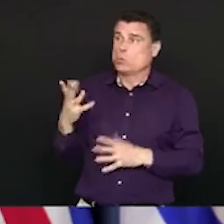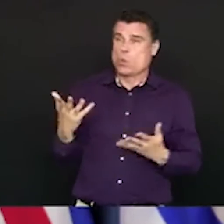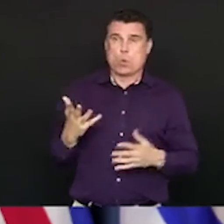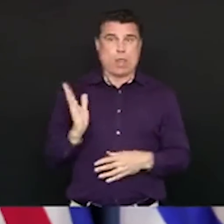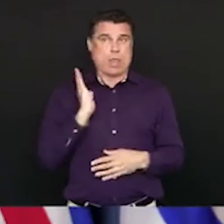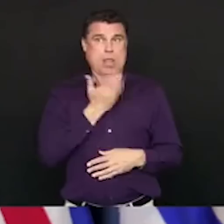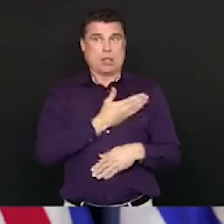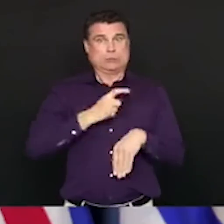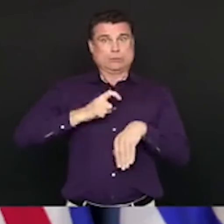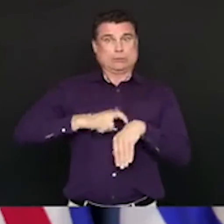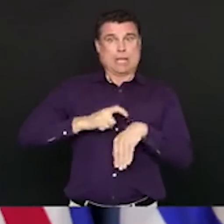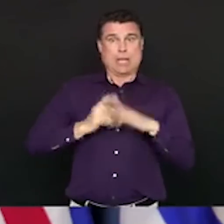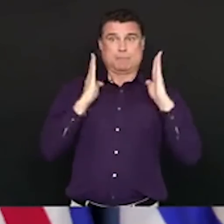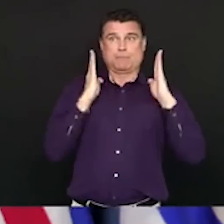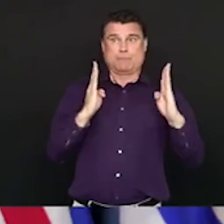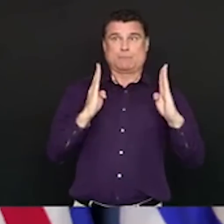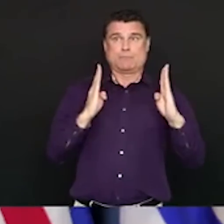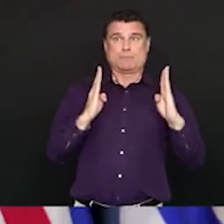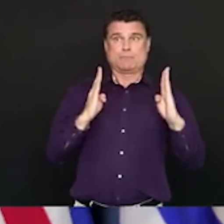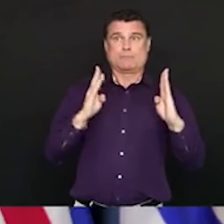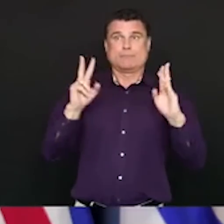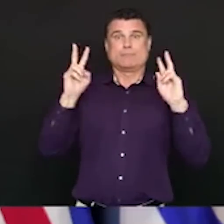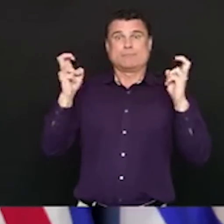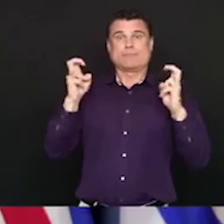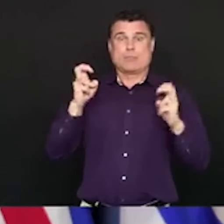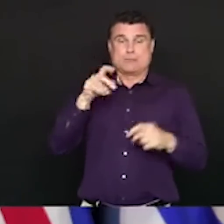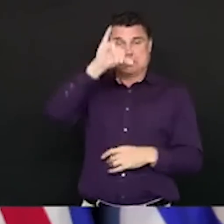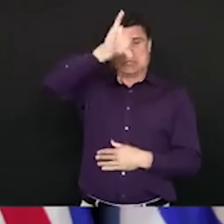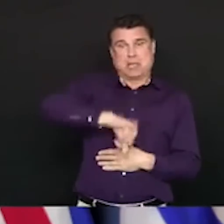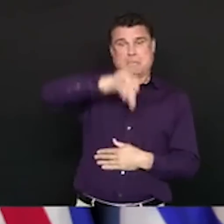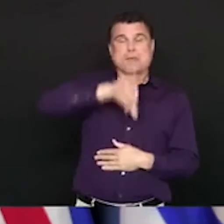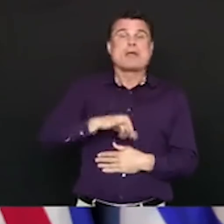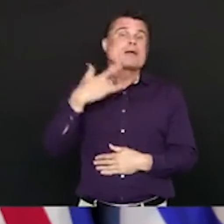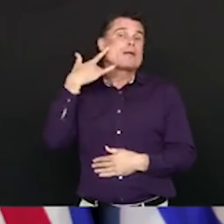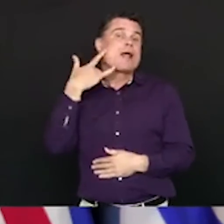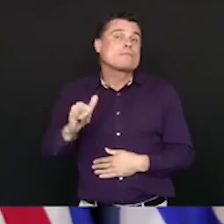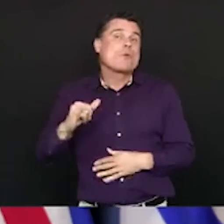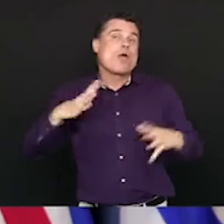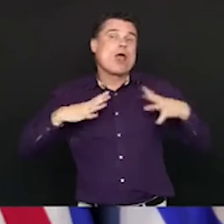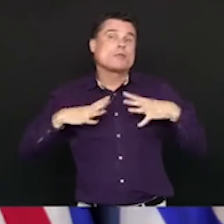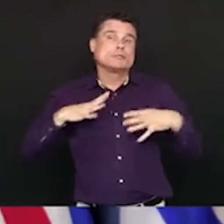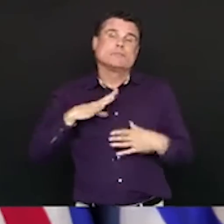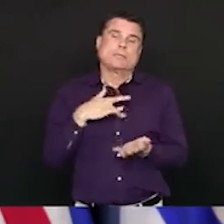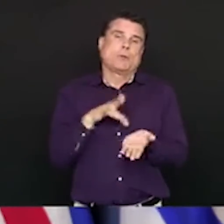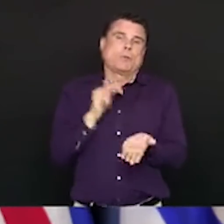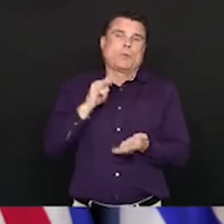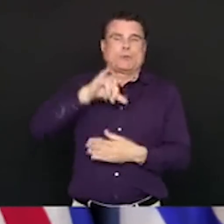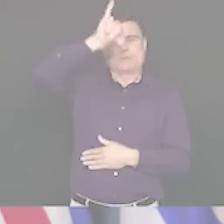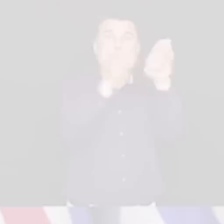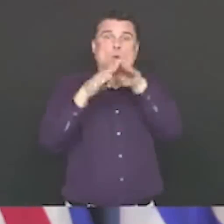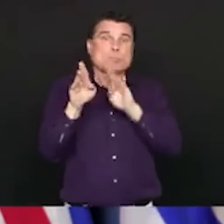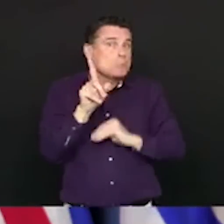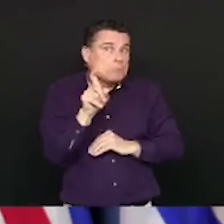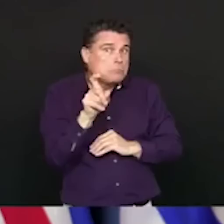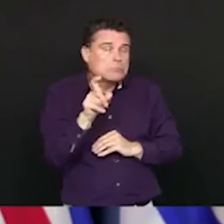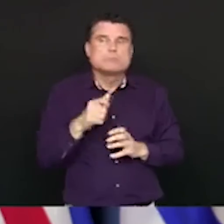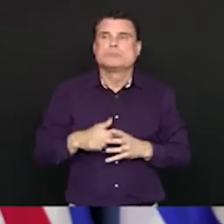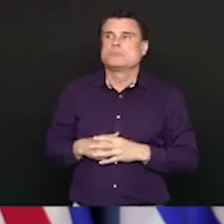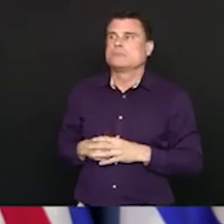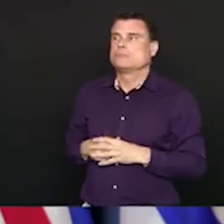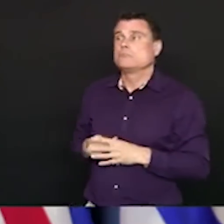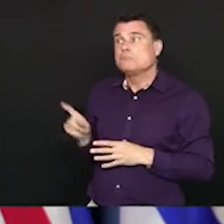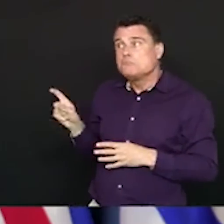done is slow down the economy so that we can flatten the curve. And when we start up again, those competitive advantages will remain. I believe